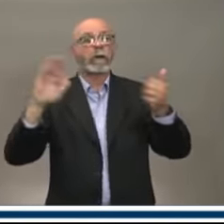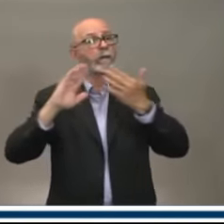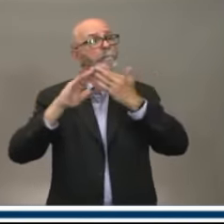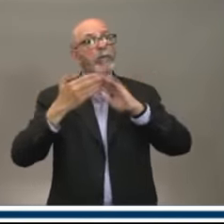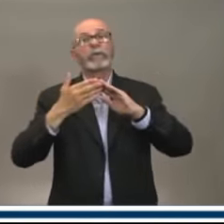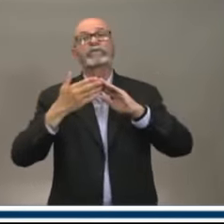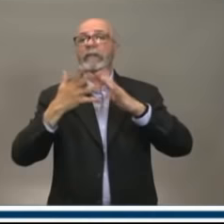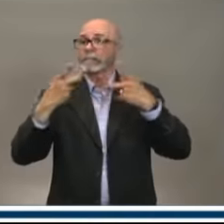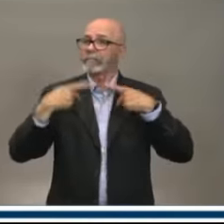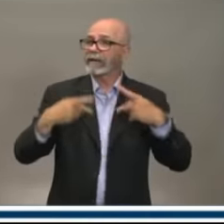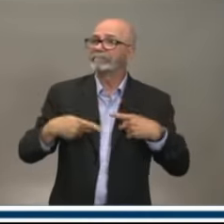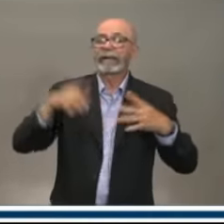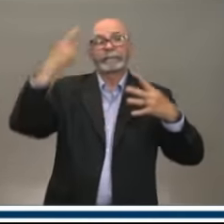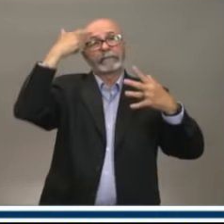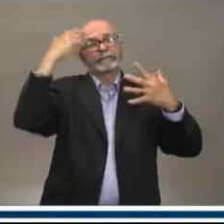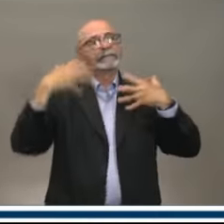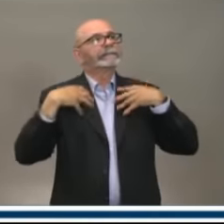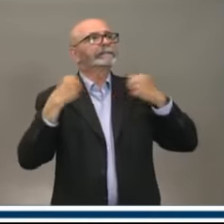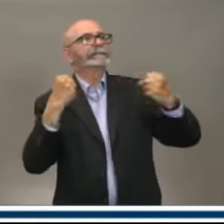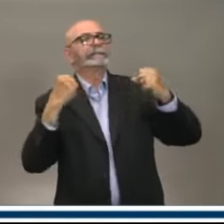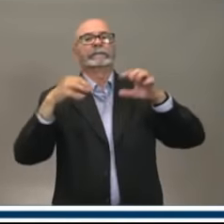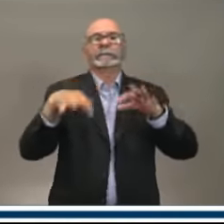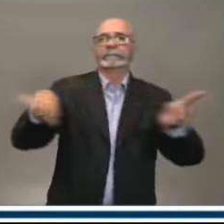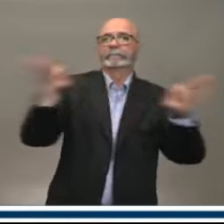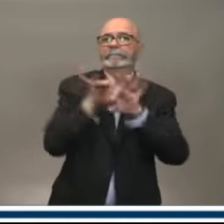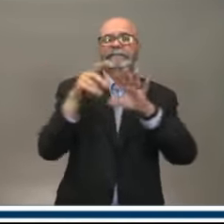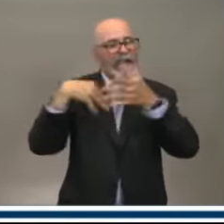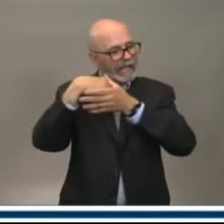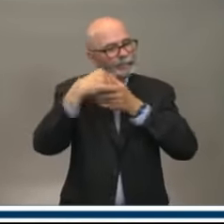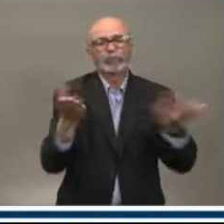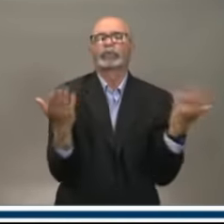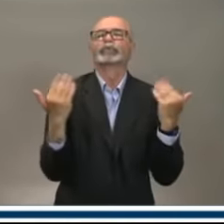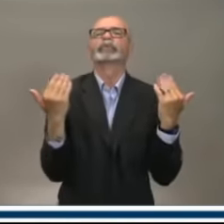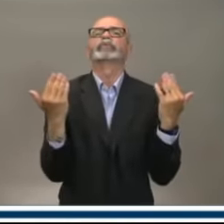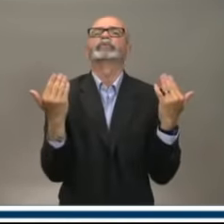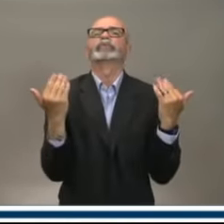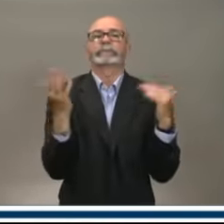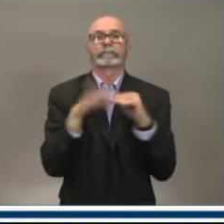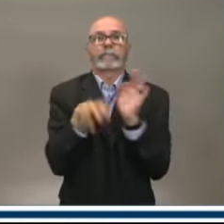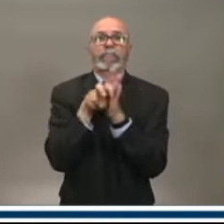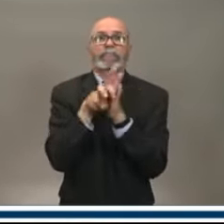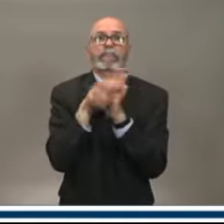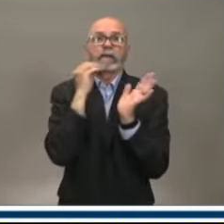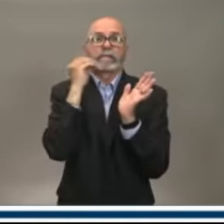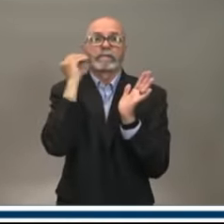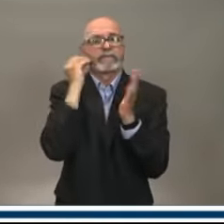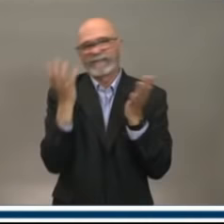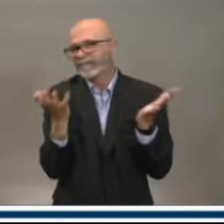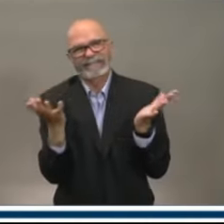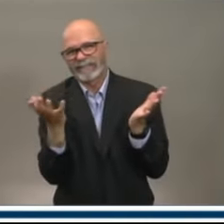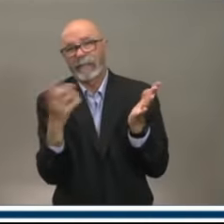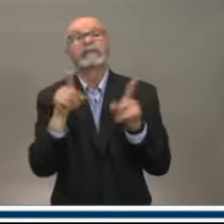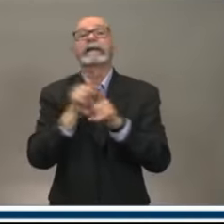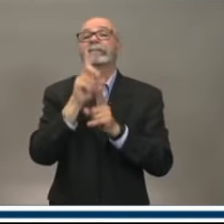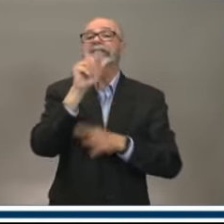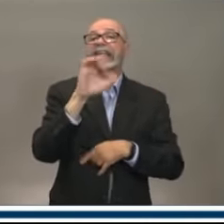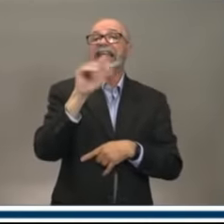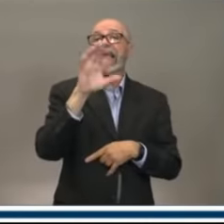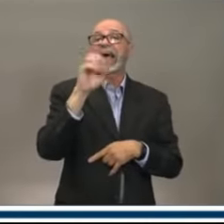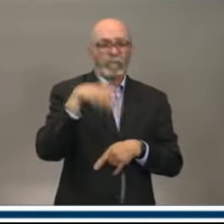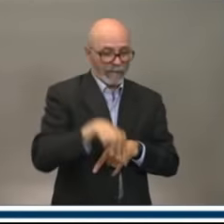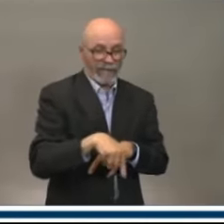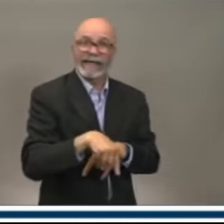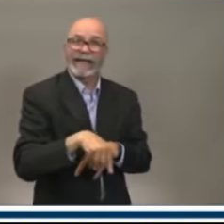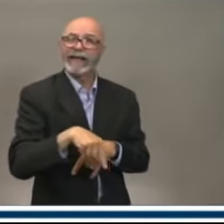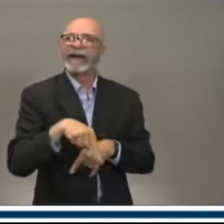health. We need to start to reopen up our healthcare system. Already working at plans to reopen some of the surgeries that we haven't